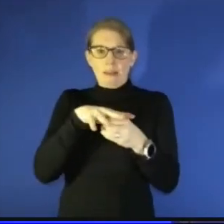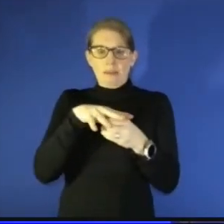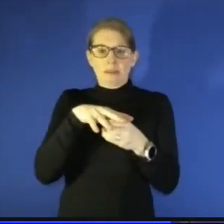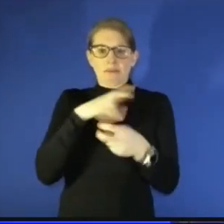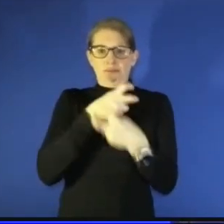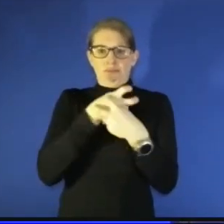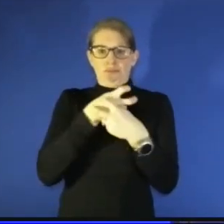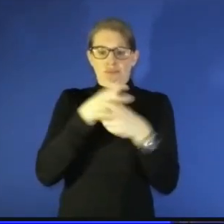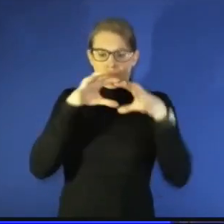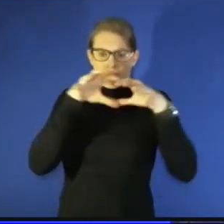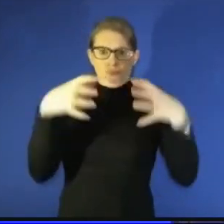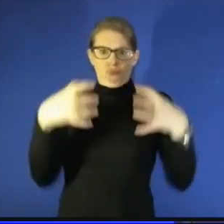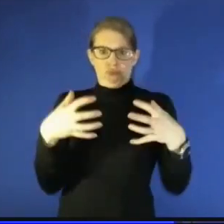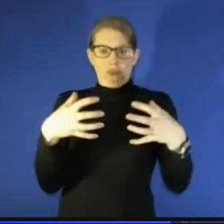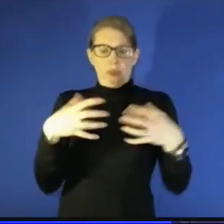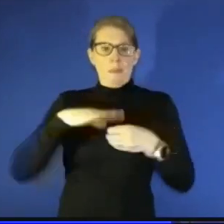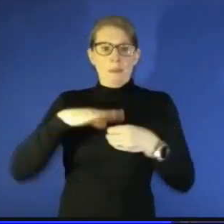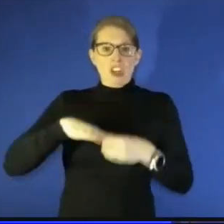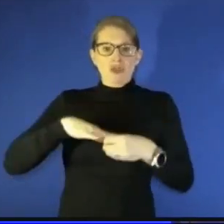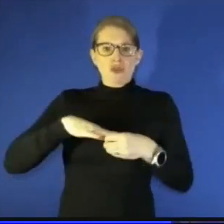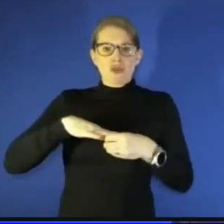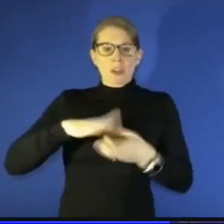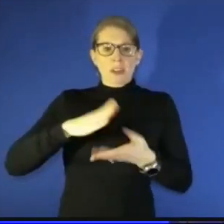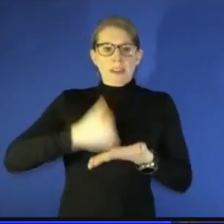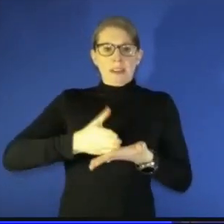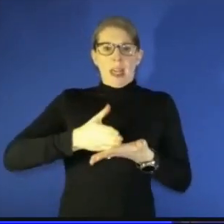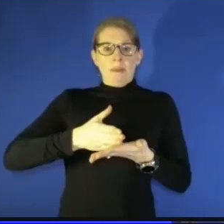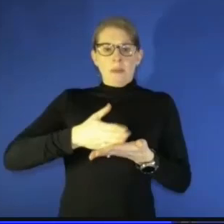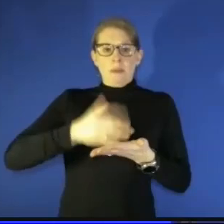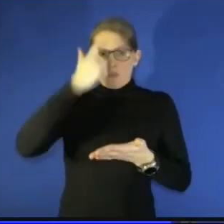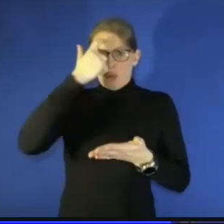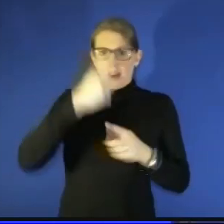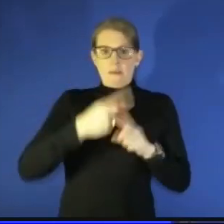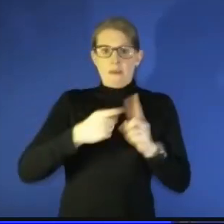pressure stops the brain from bleeding.